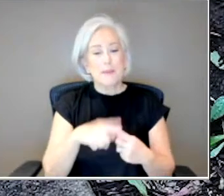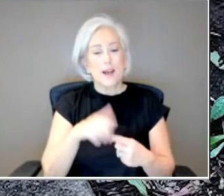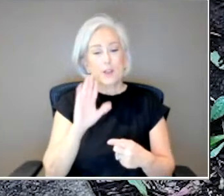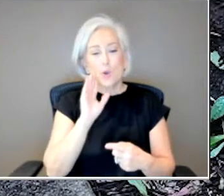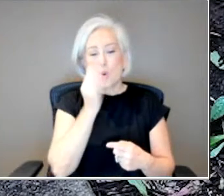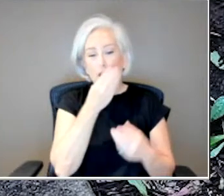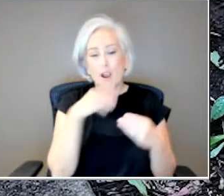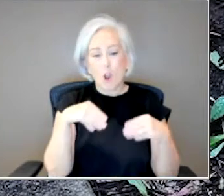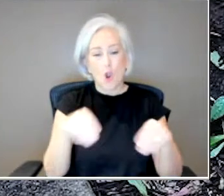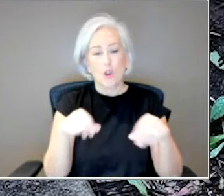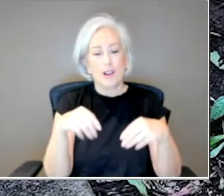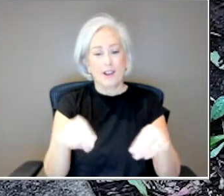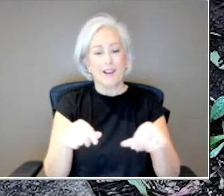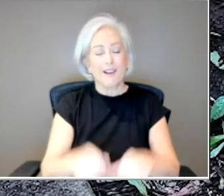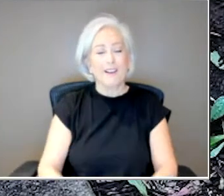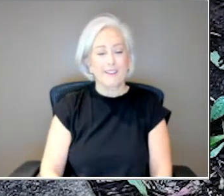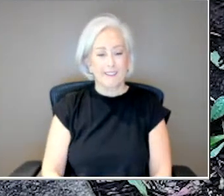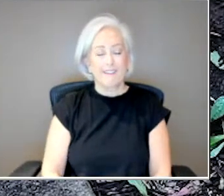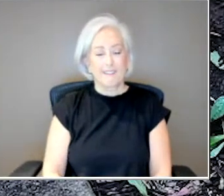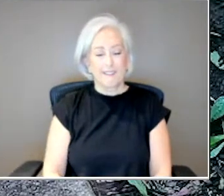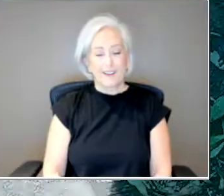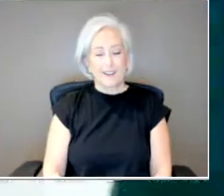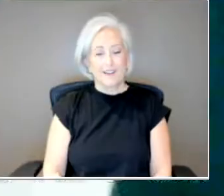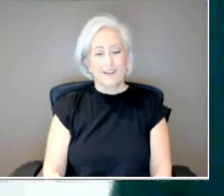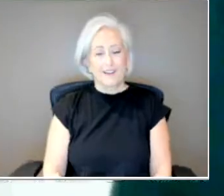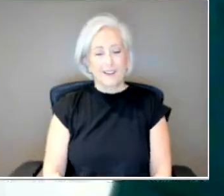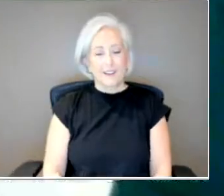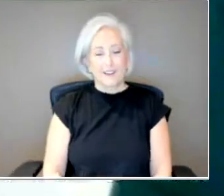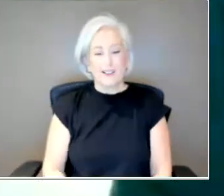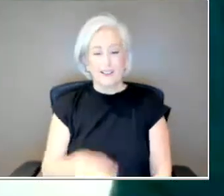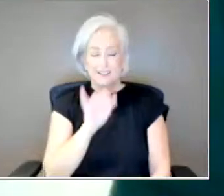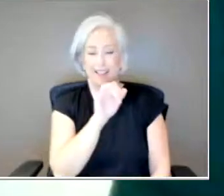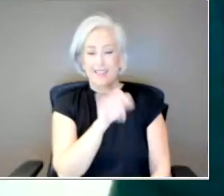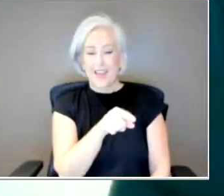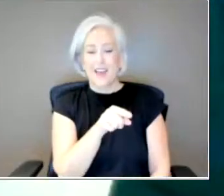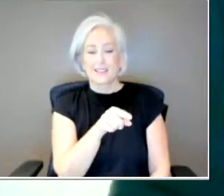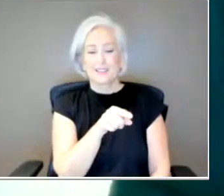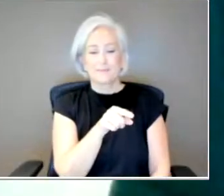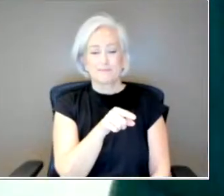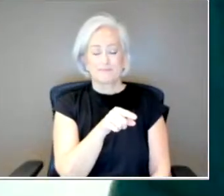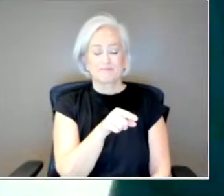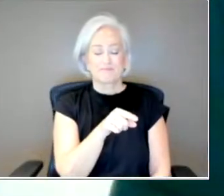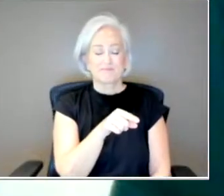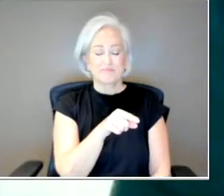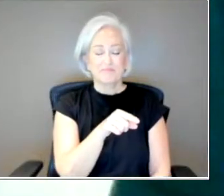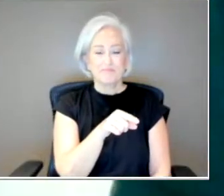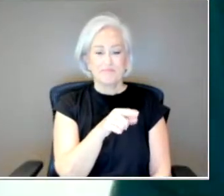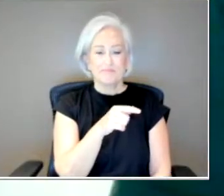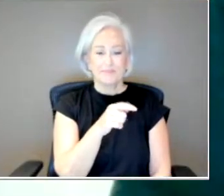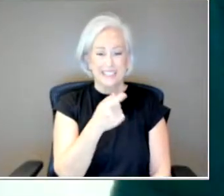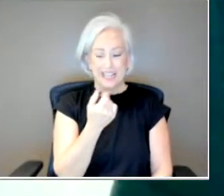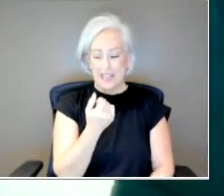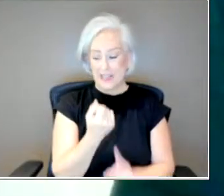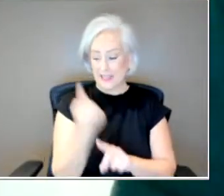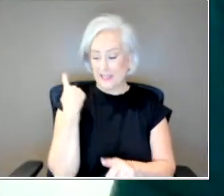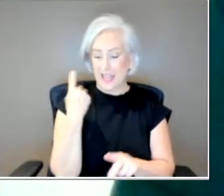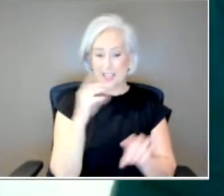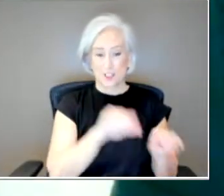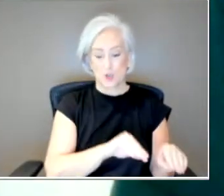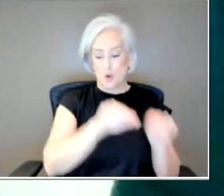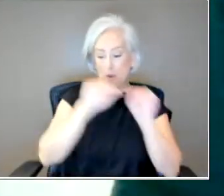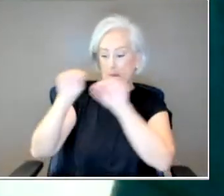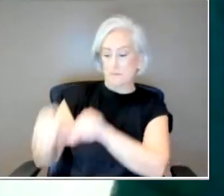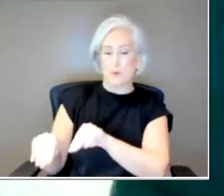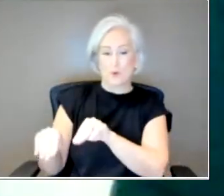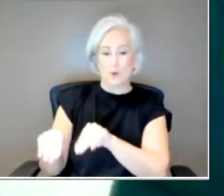Well, this is actually, I I moved last year, so this is actually my